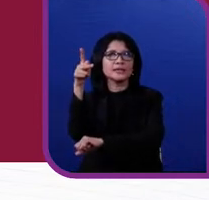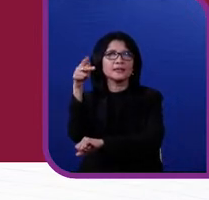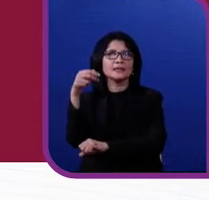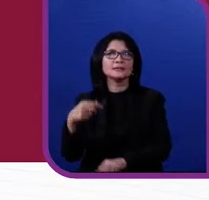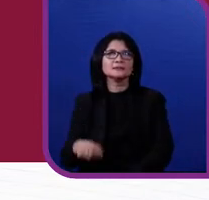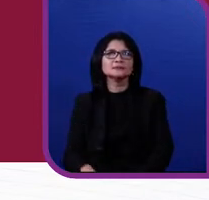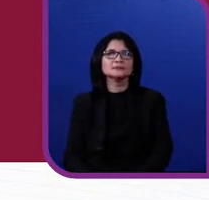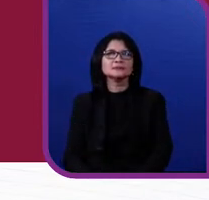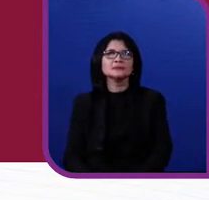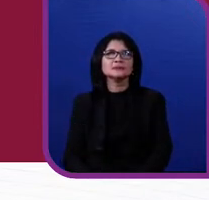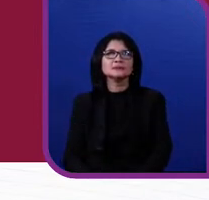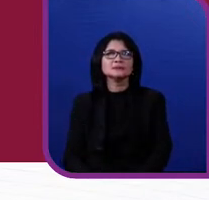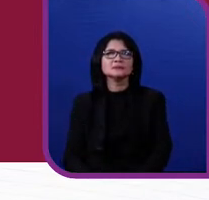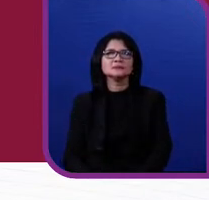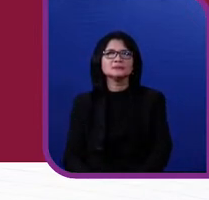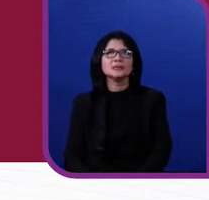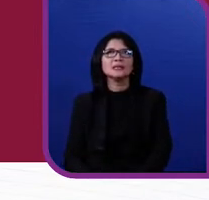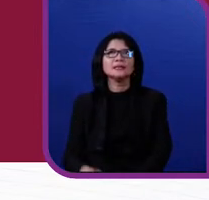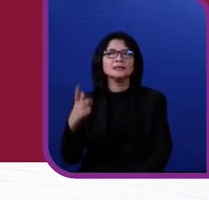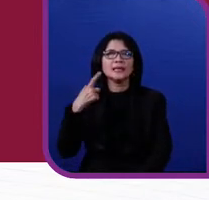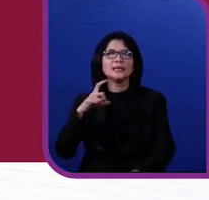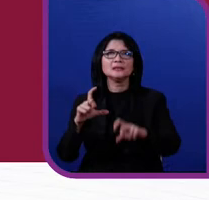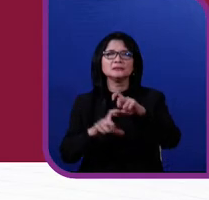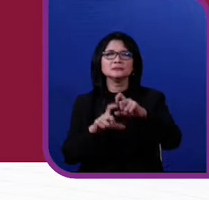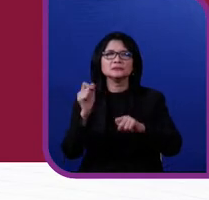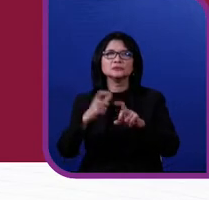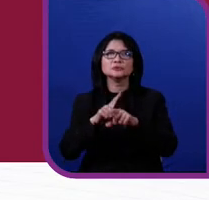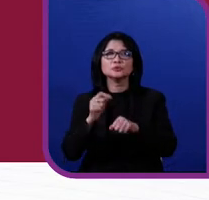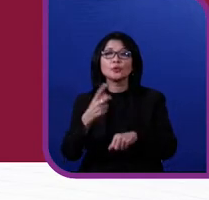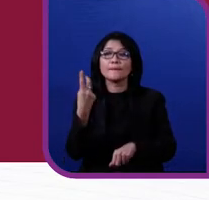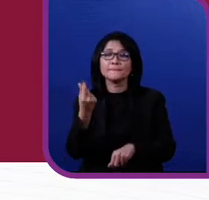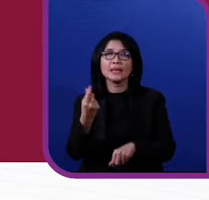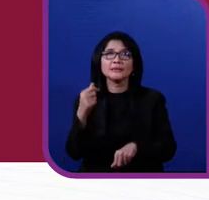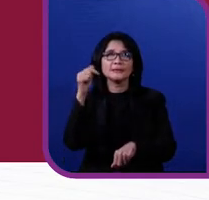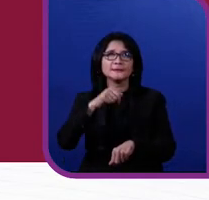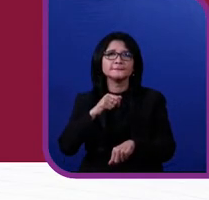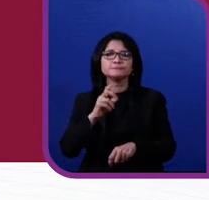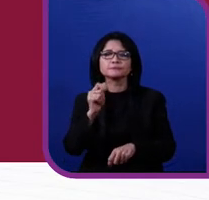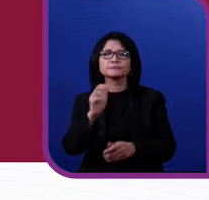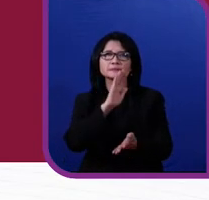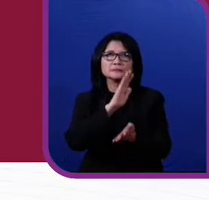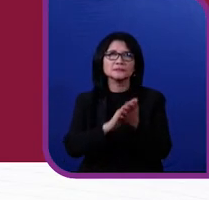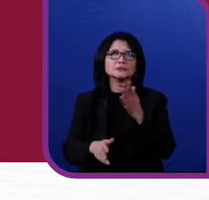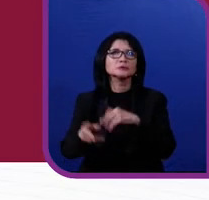for Project directly next this